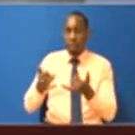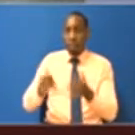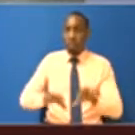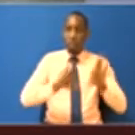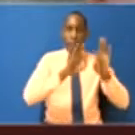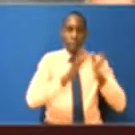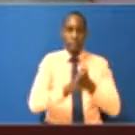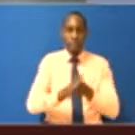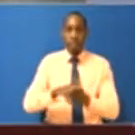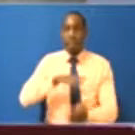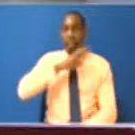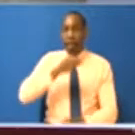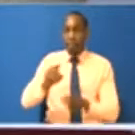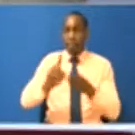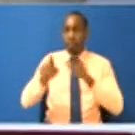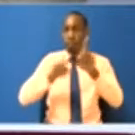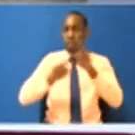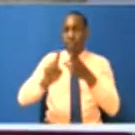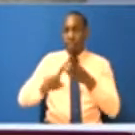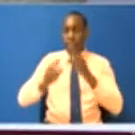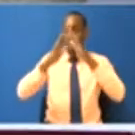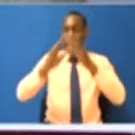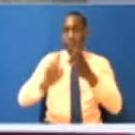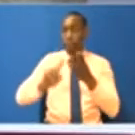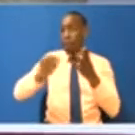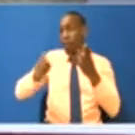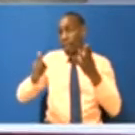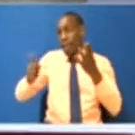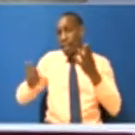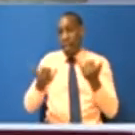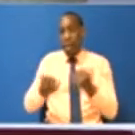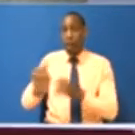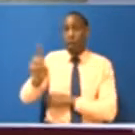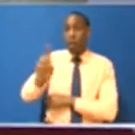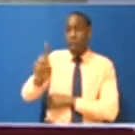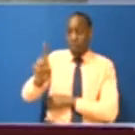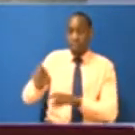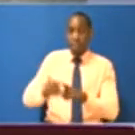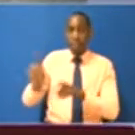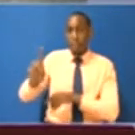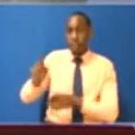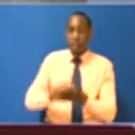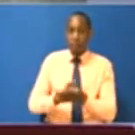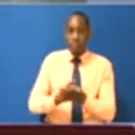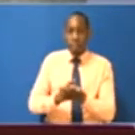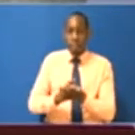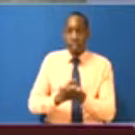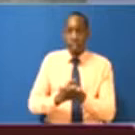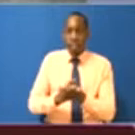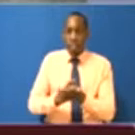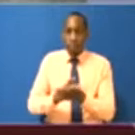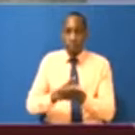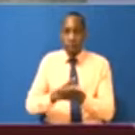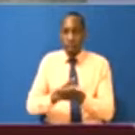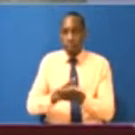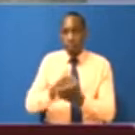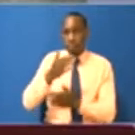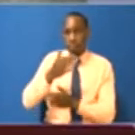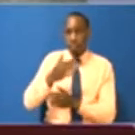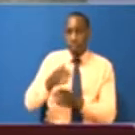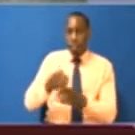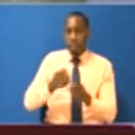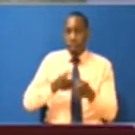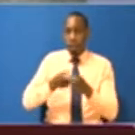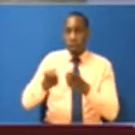well garbage and transport and housing and so forth does nairobi or wood nairobi fare better in the hands of a career politician or